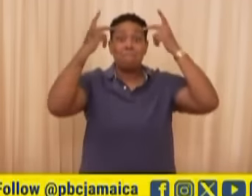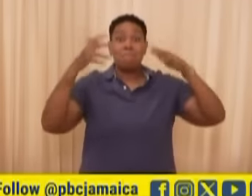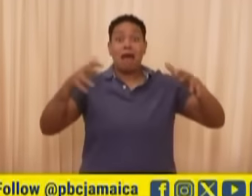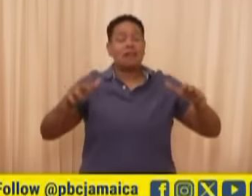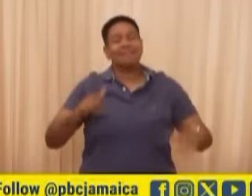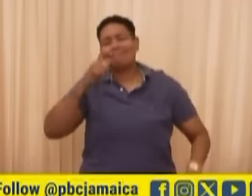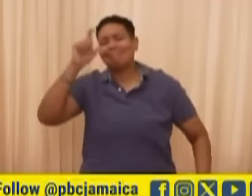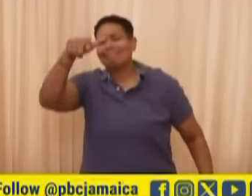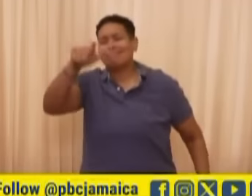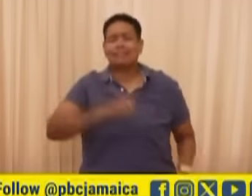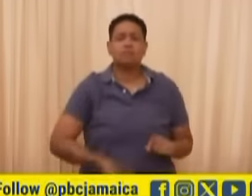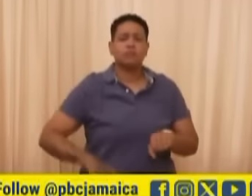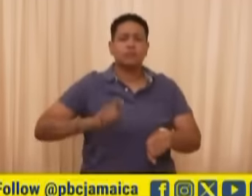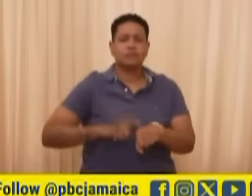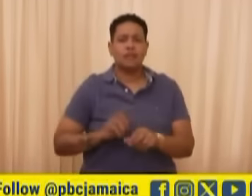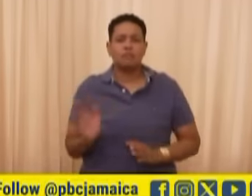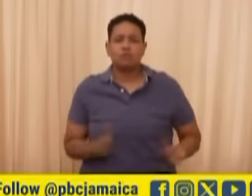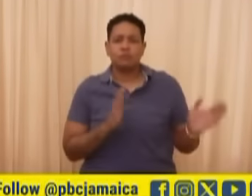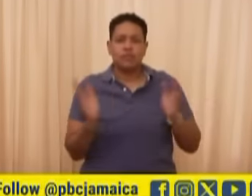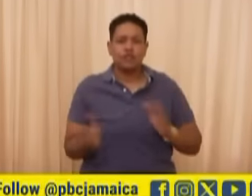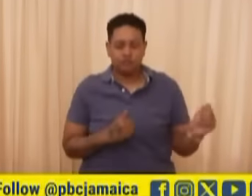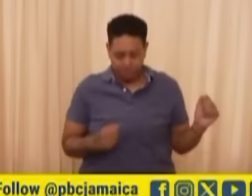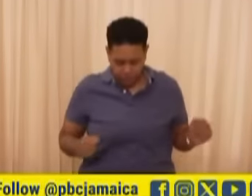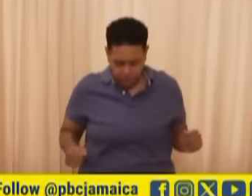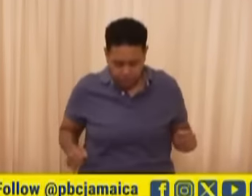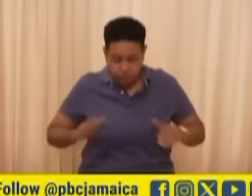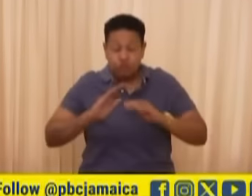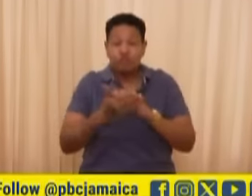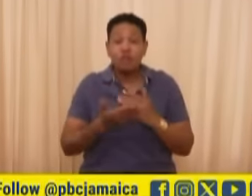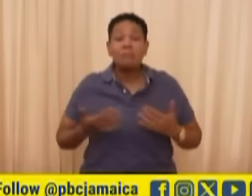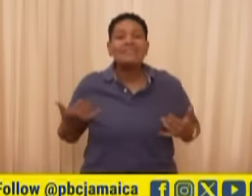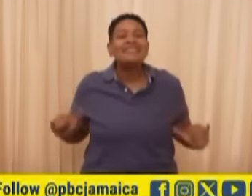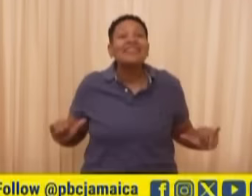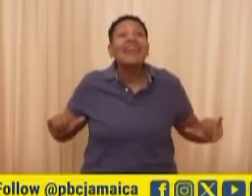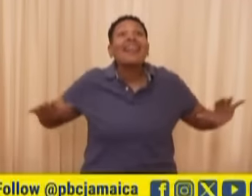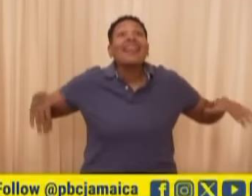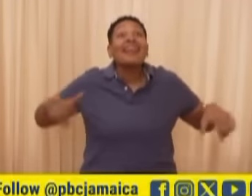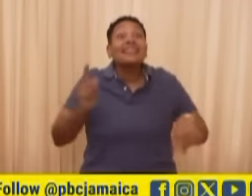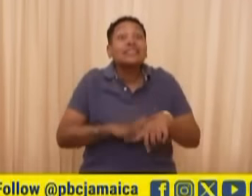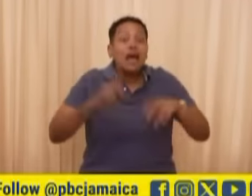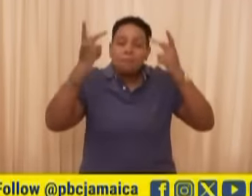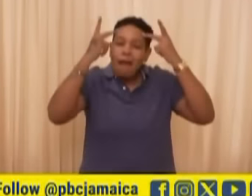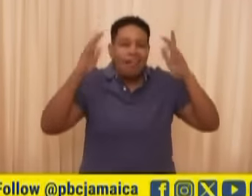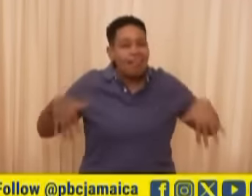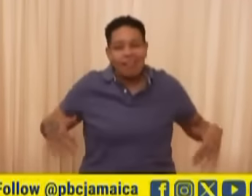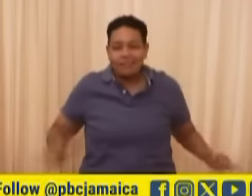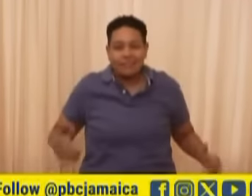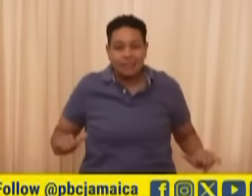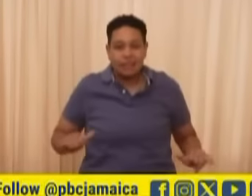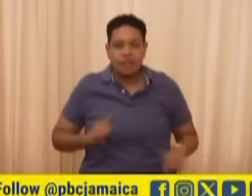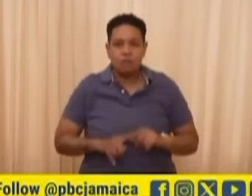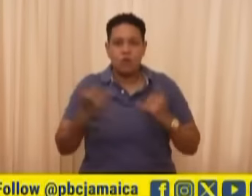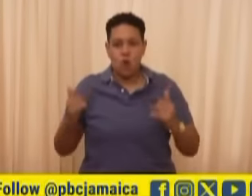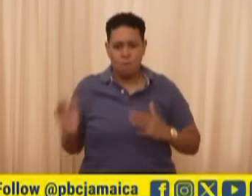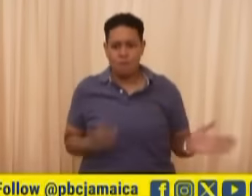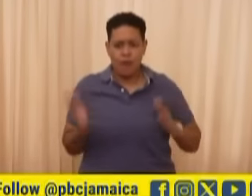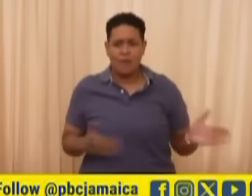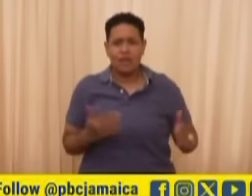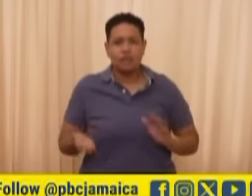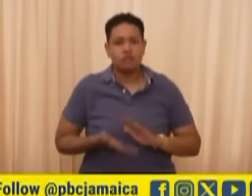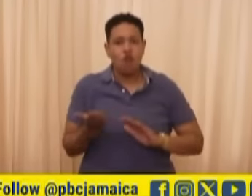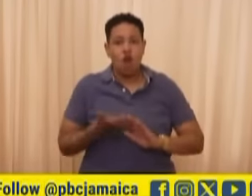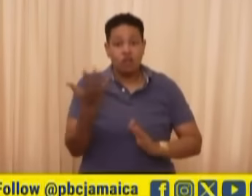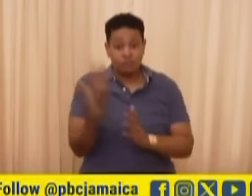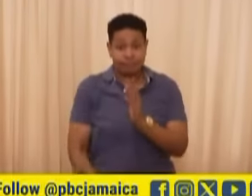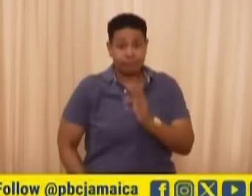but time to prepare. Well, Jamaicans, it's still not time to panic, but the time for preparation is running